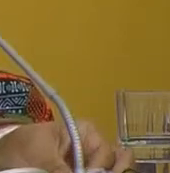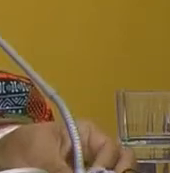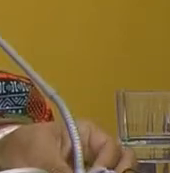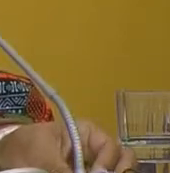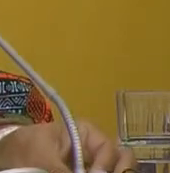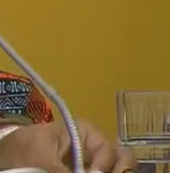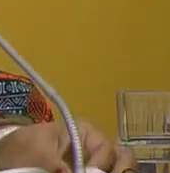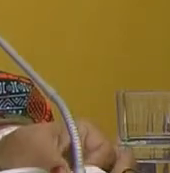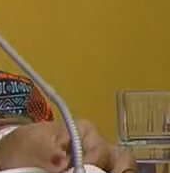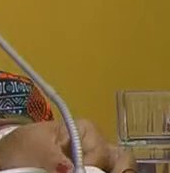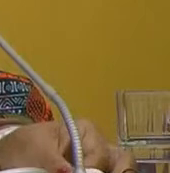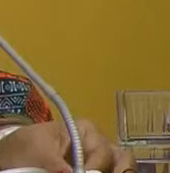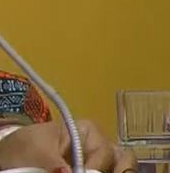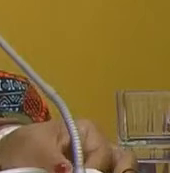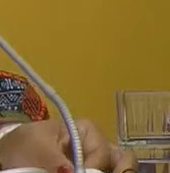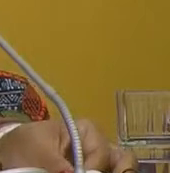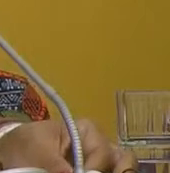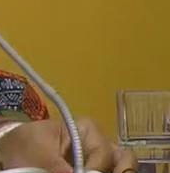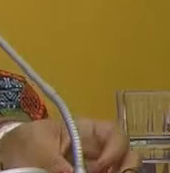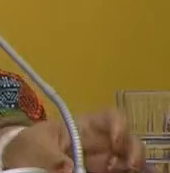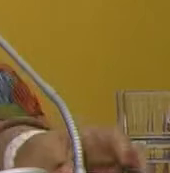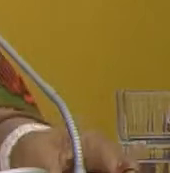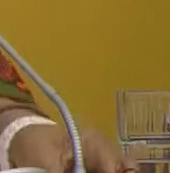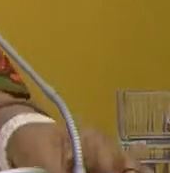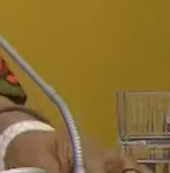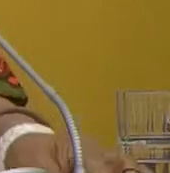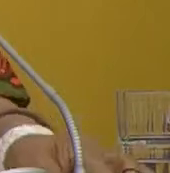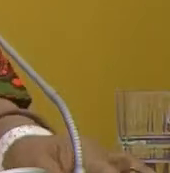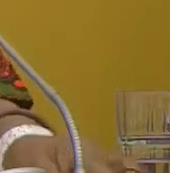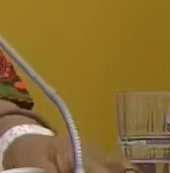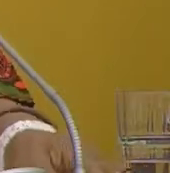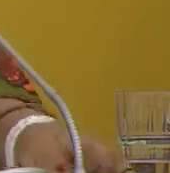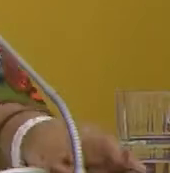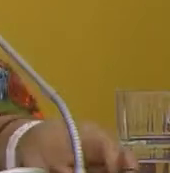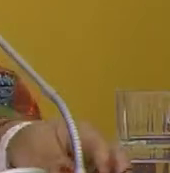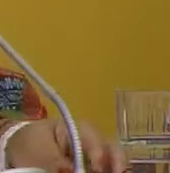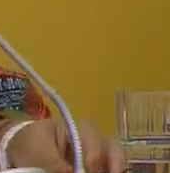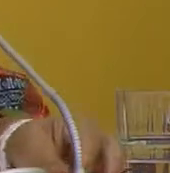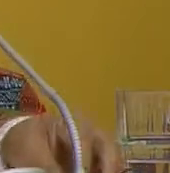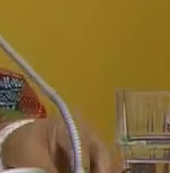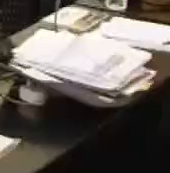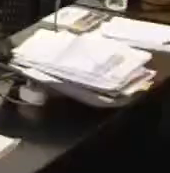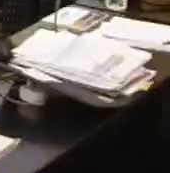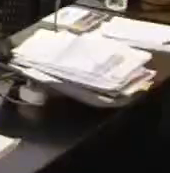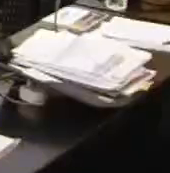Honorable President to proceed? Thank you, Honorable Speaker.